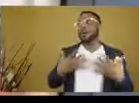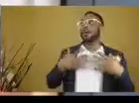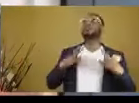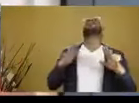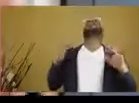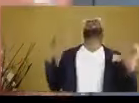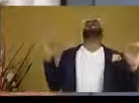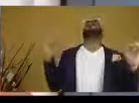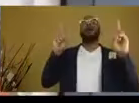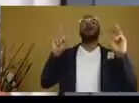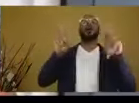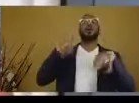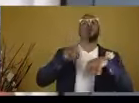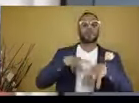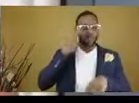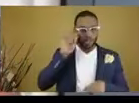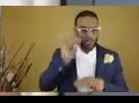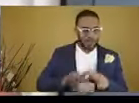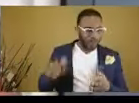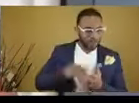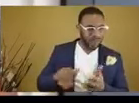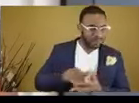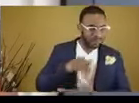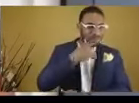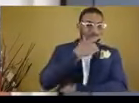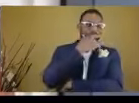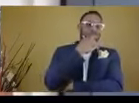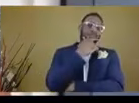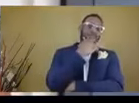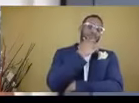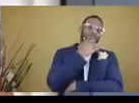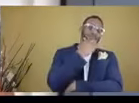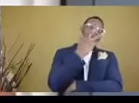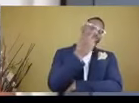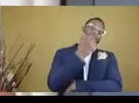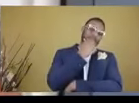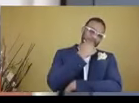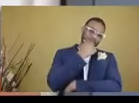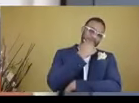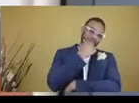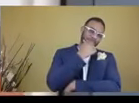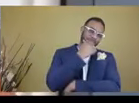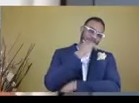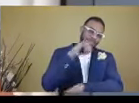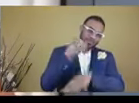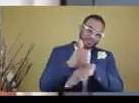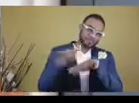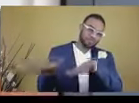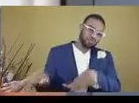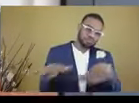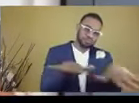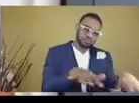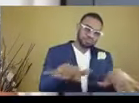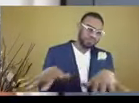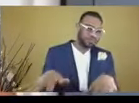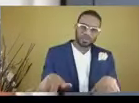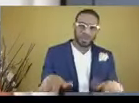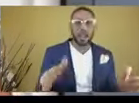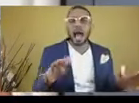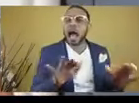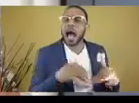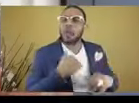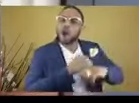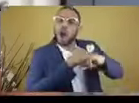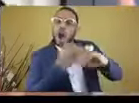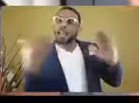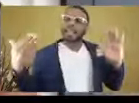normal. We've heard that used over and over again. But with that comes complacency. So, Rev, how do we guard